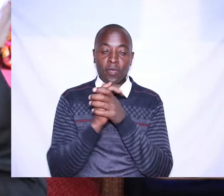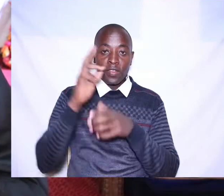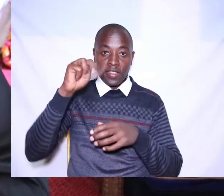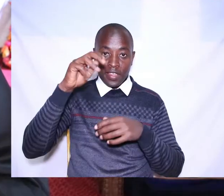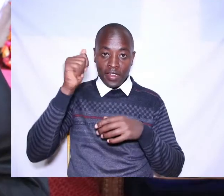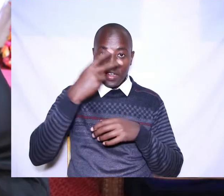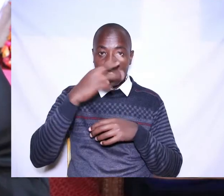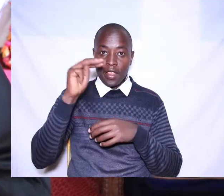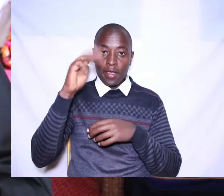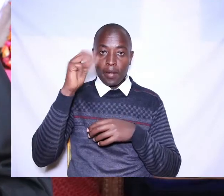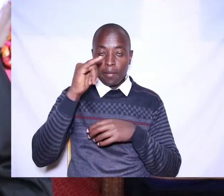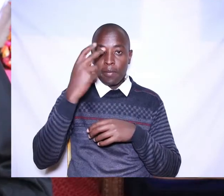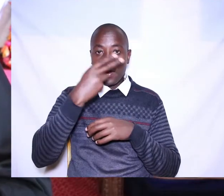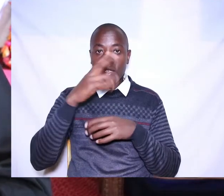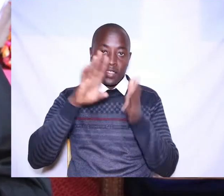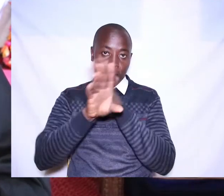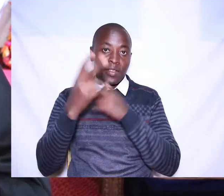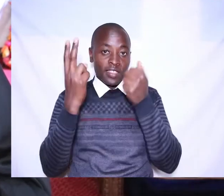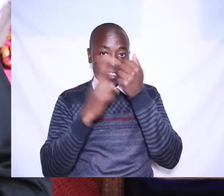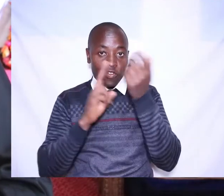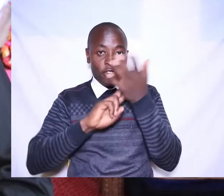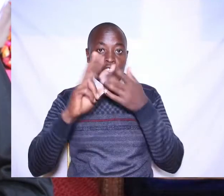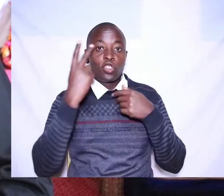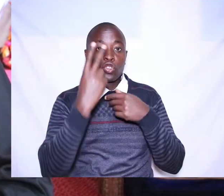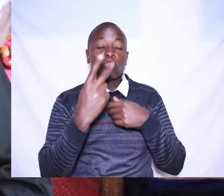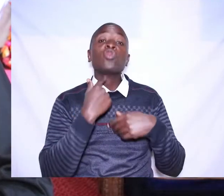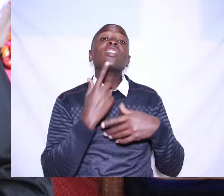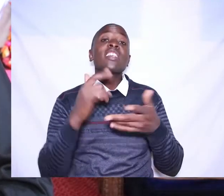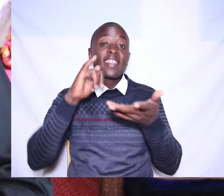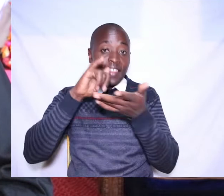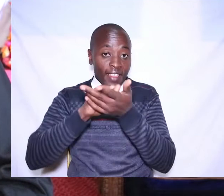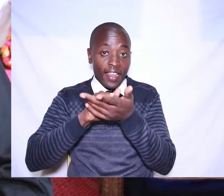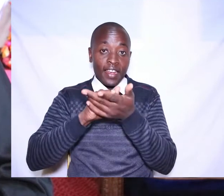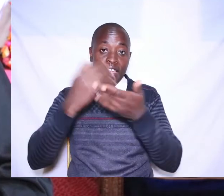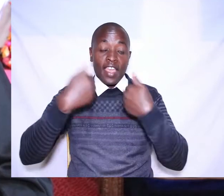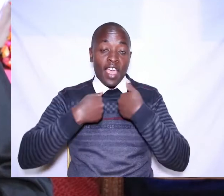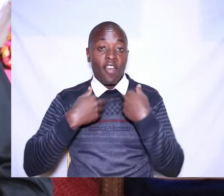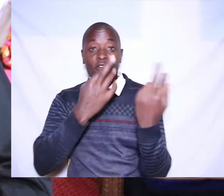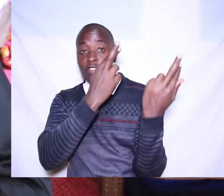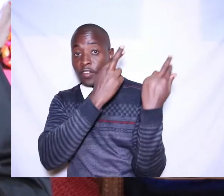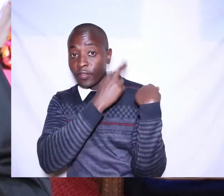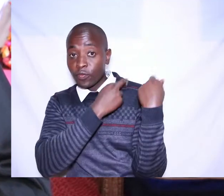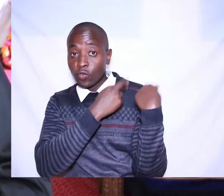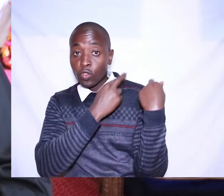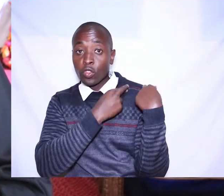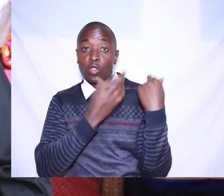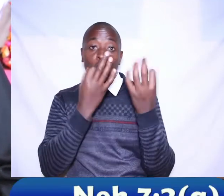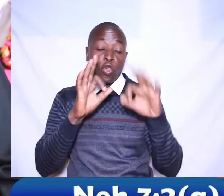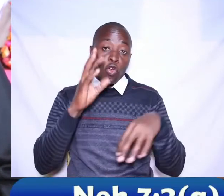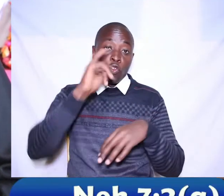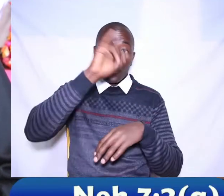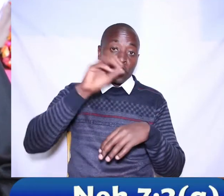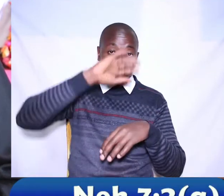Nehemiah chapter 7 verse 2 says, I put in charge of Jerusalem my brother